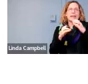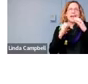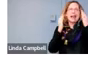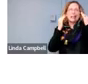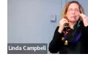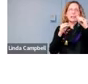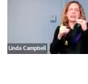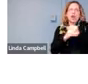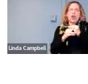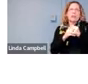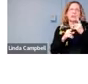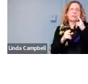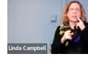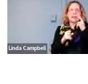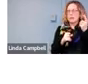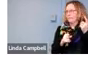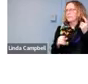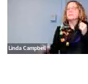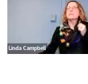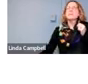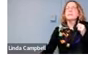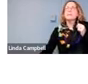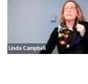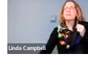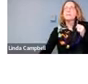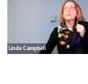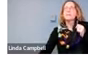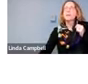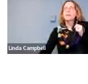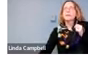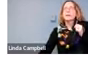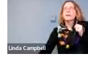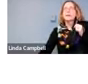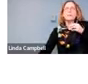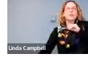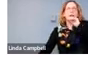And it shows that the estimated cost,